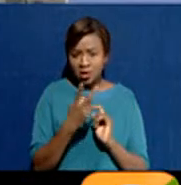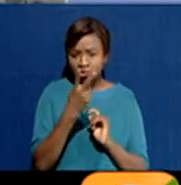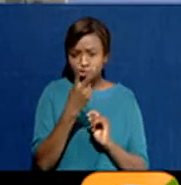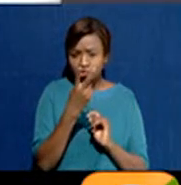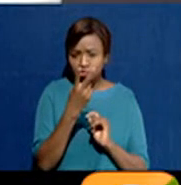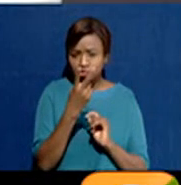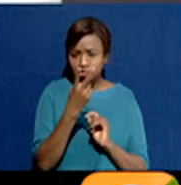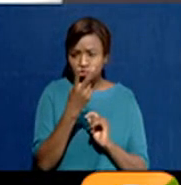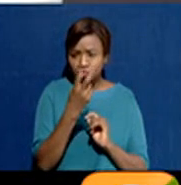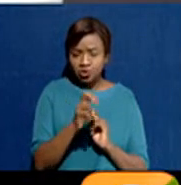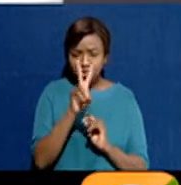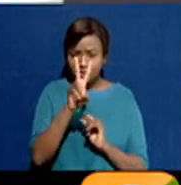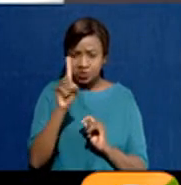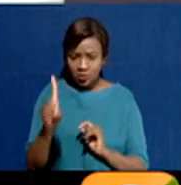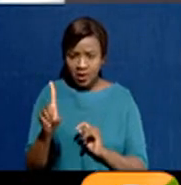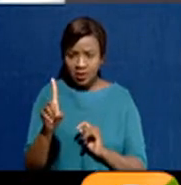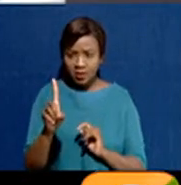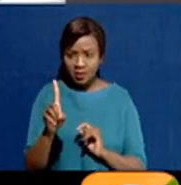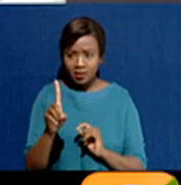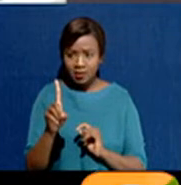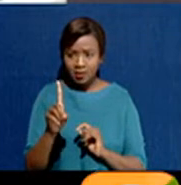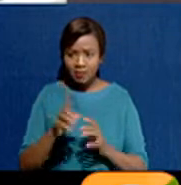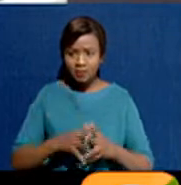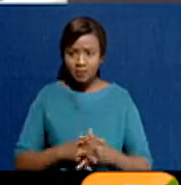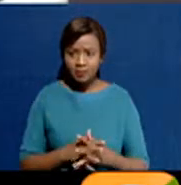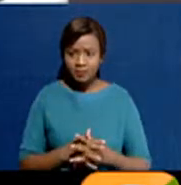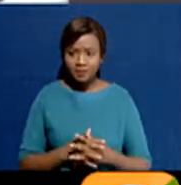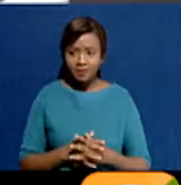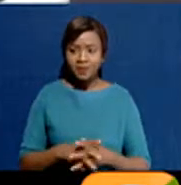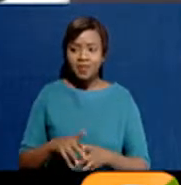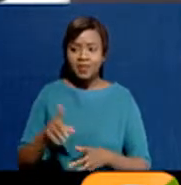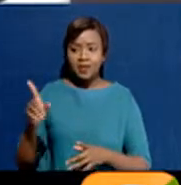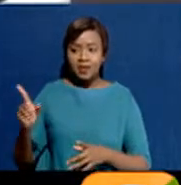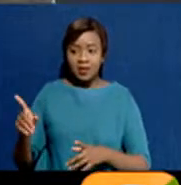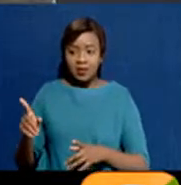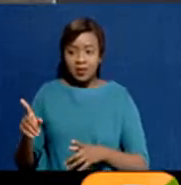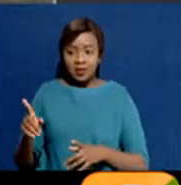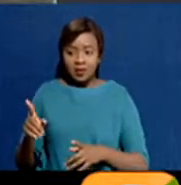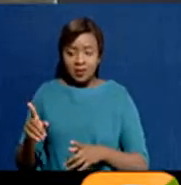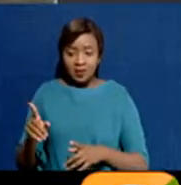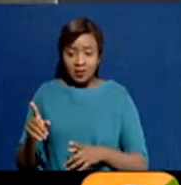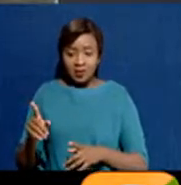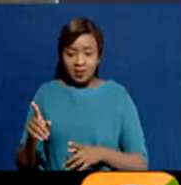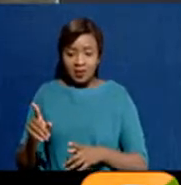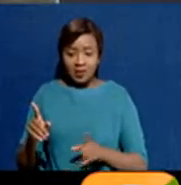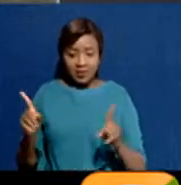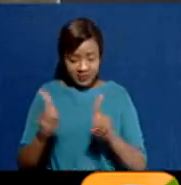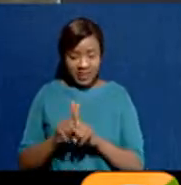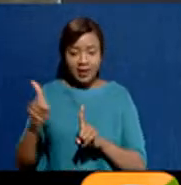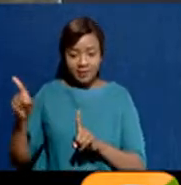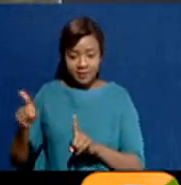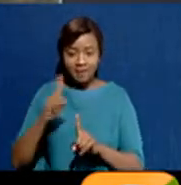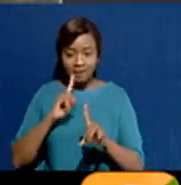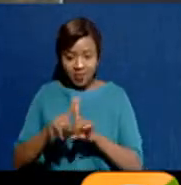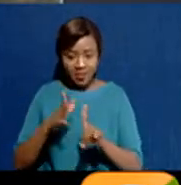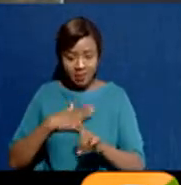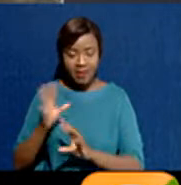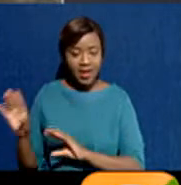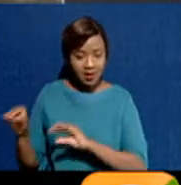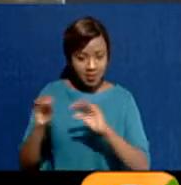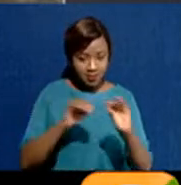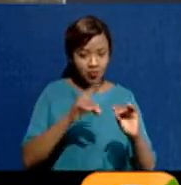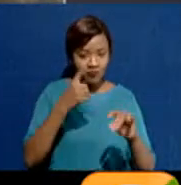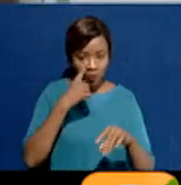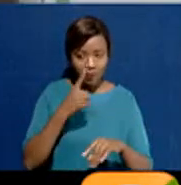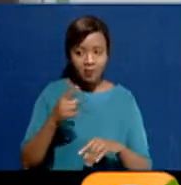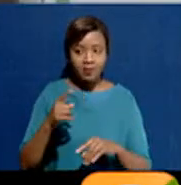2021. It was 2021. 2021, yeah. He's at home. He has now come also back at home. And he says he has the